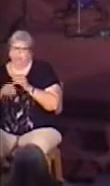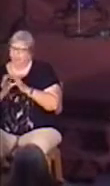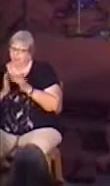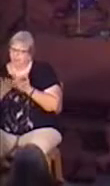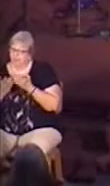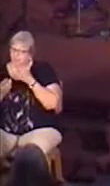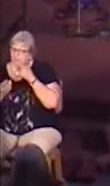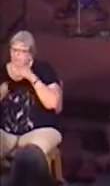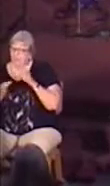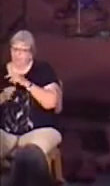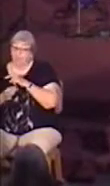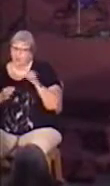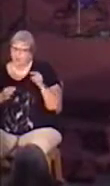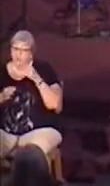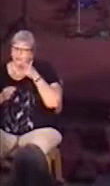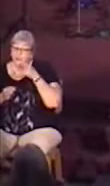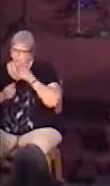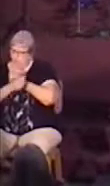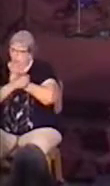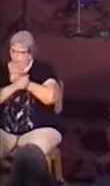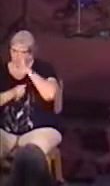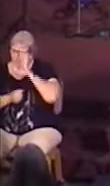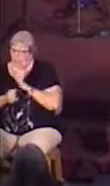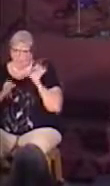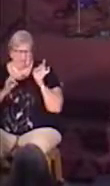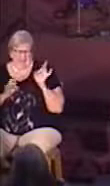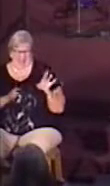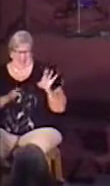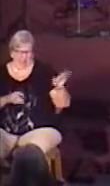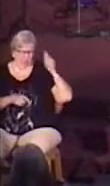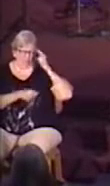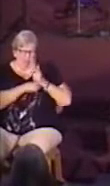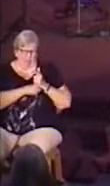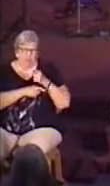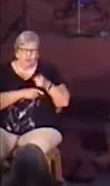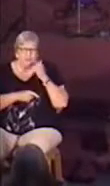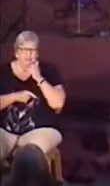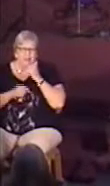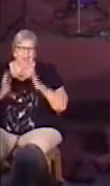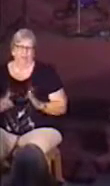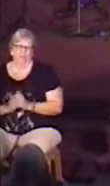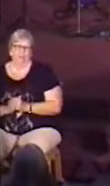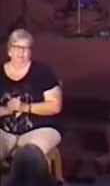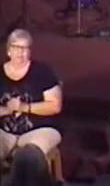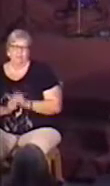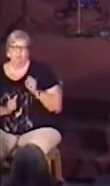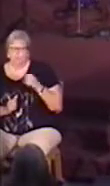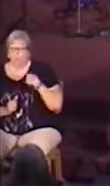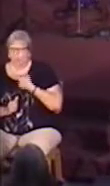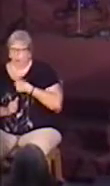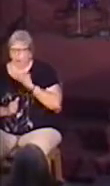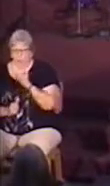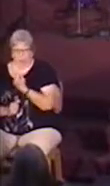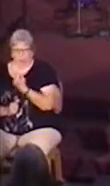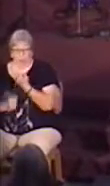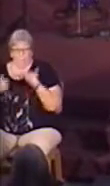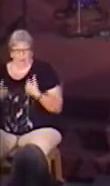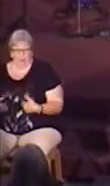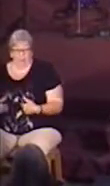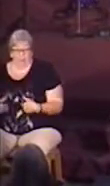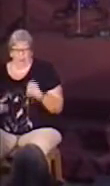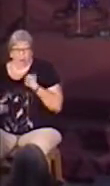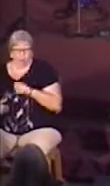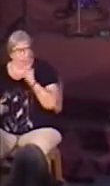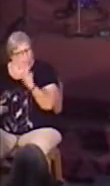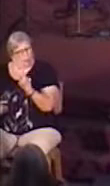if you claim to love God but hate your brother, you are a liar. And so we are one body. We are